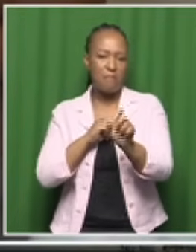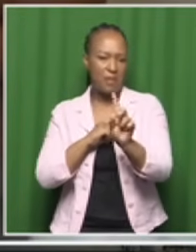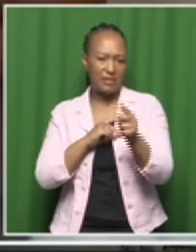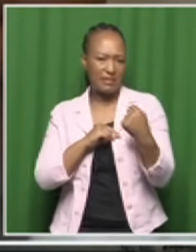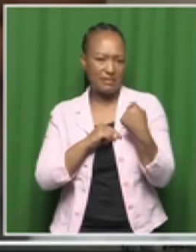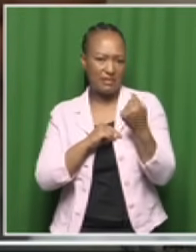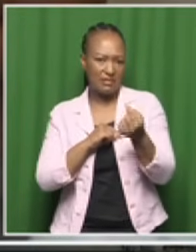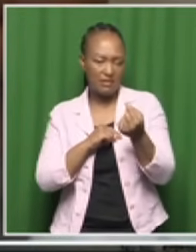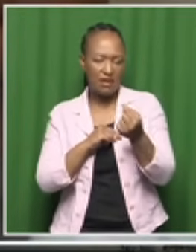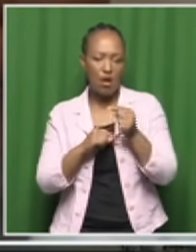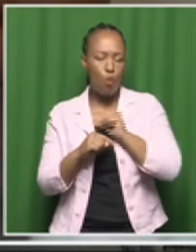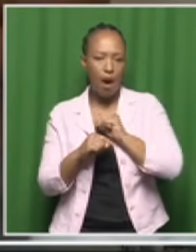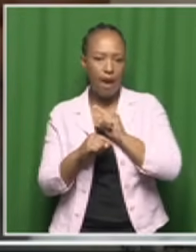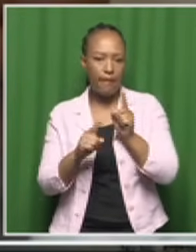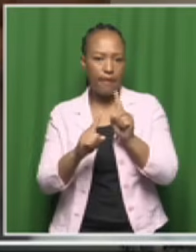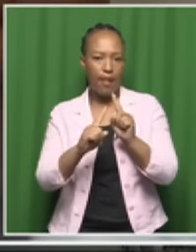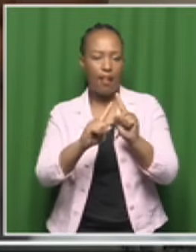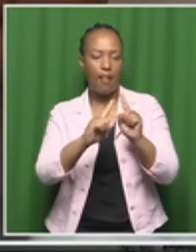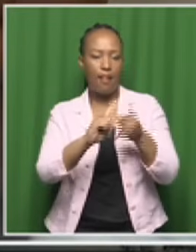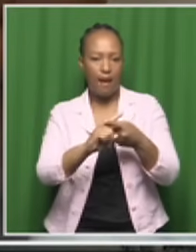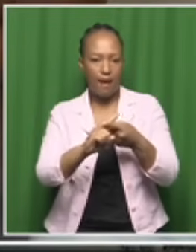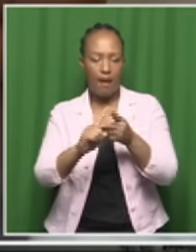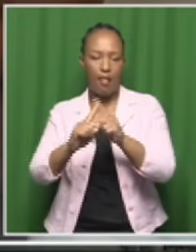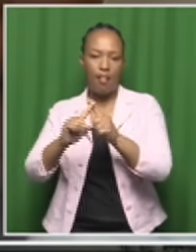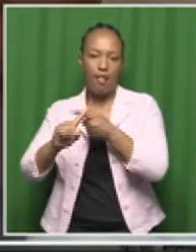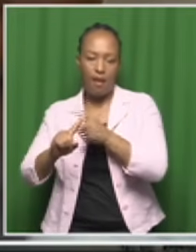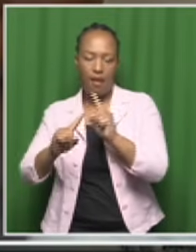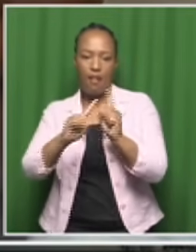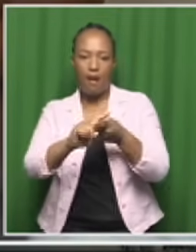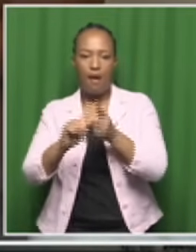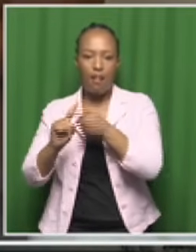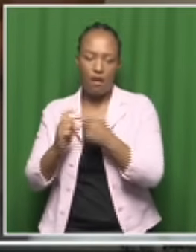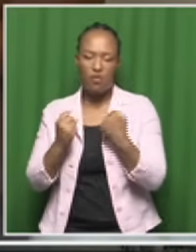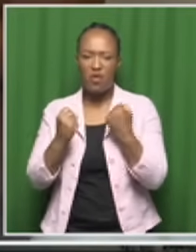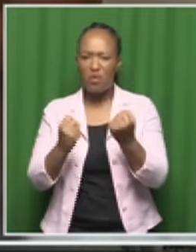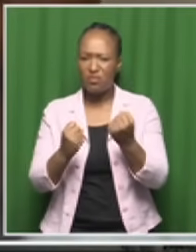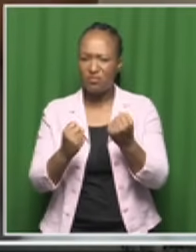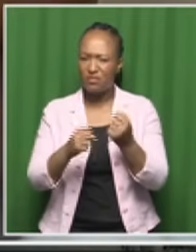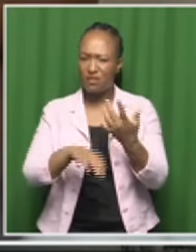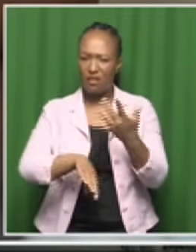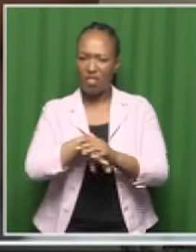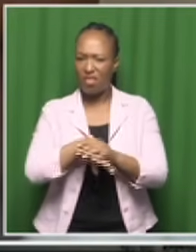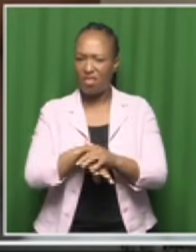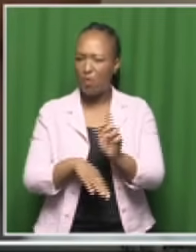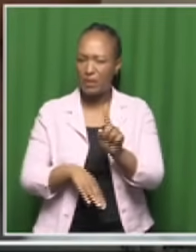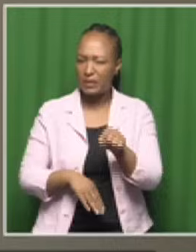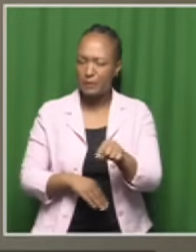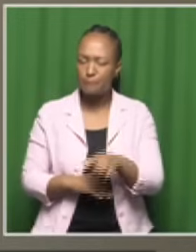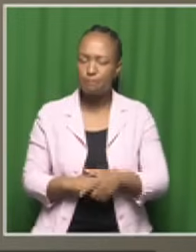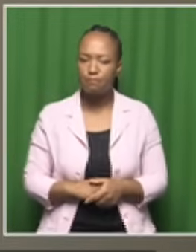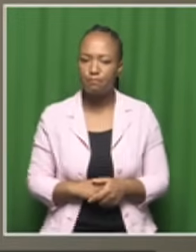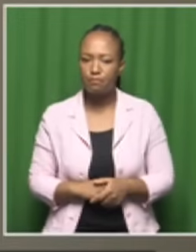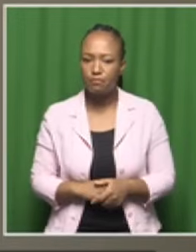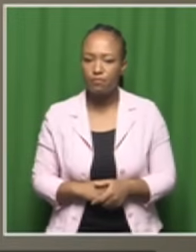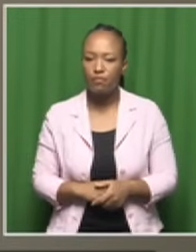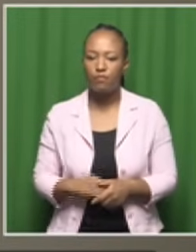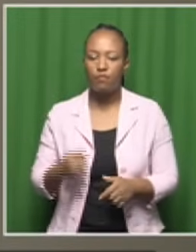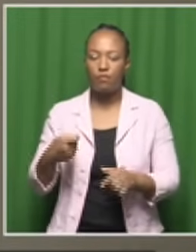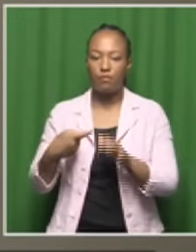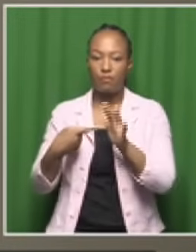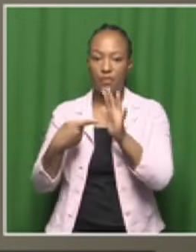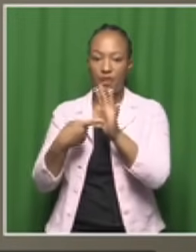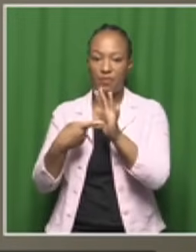cause, that is the main cause of the fatal road accidents? Well, definitely one of them can be alluded